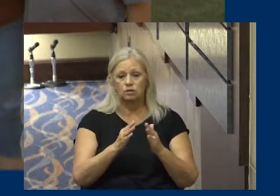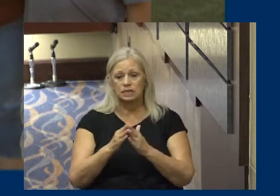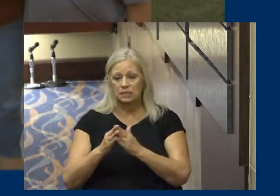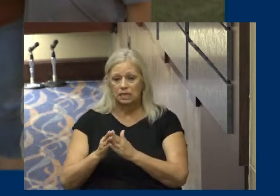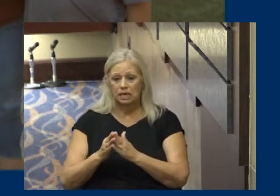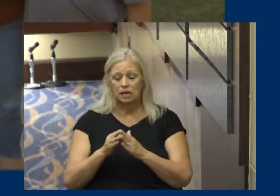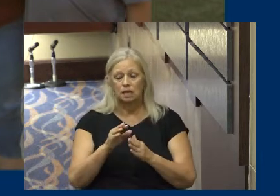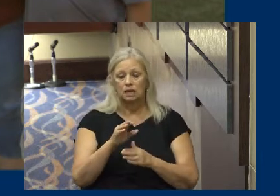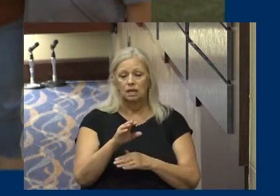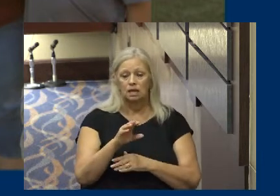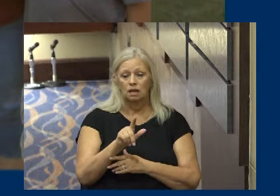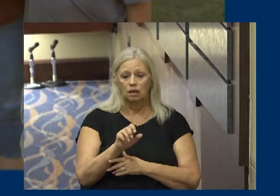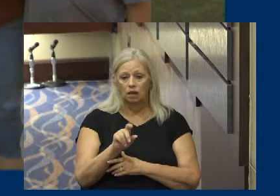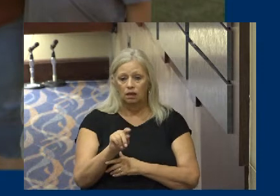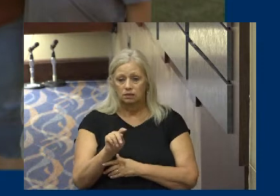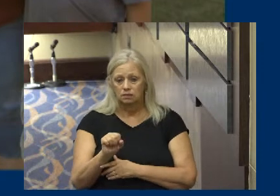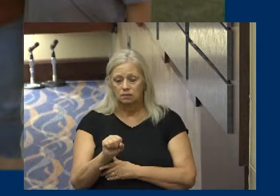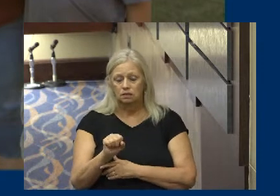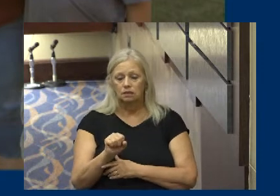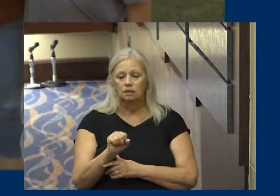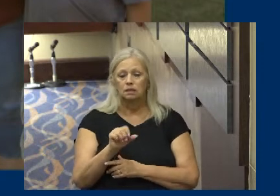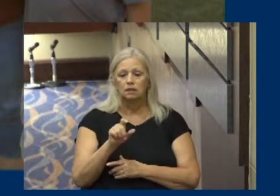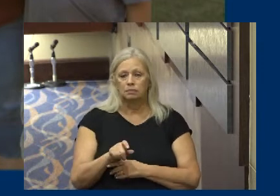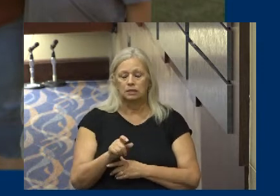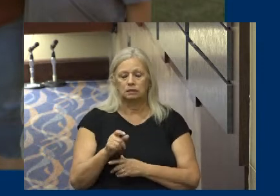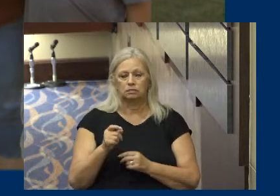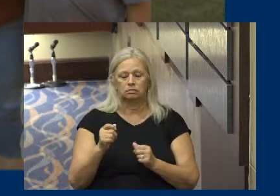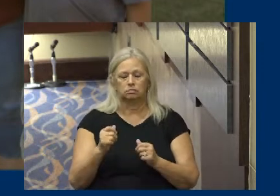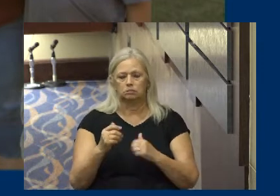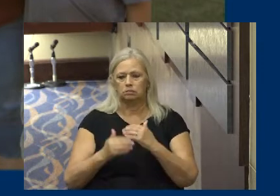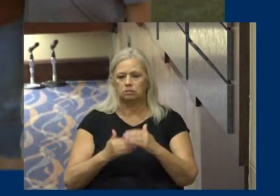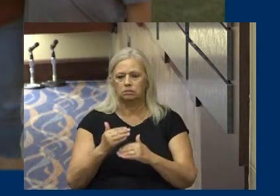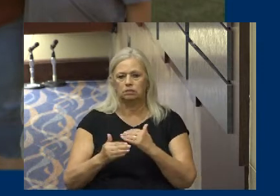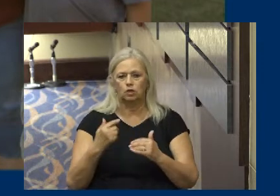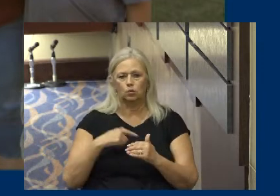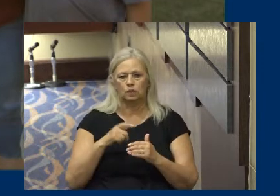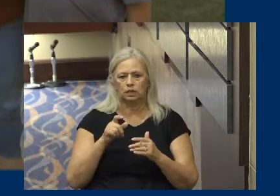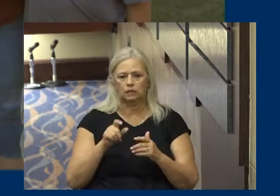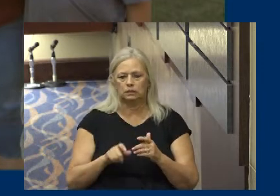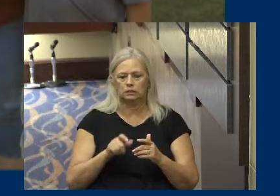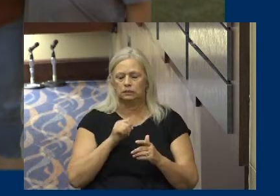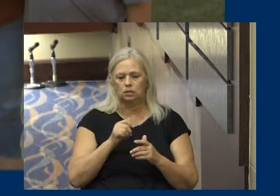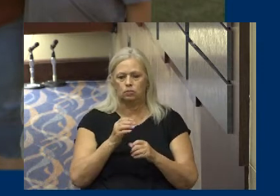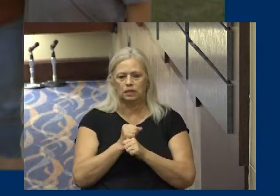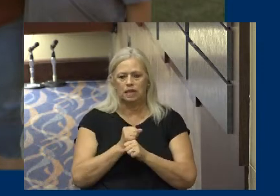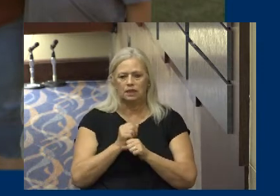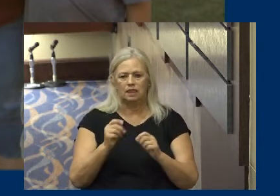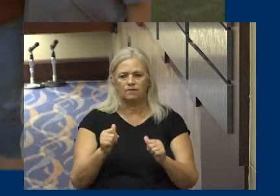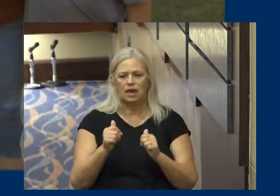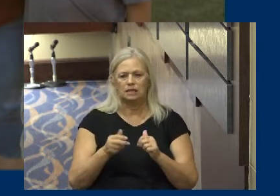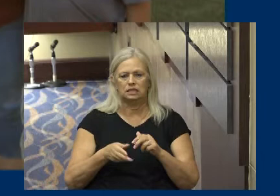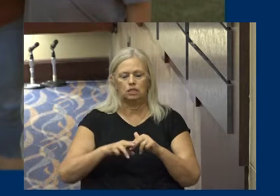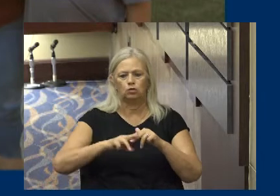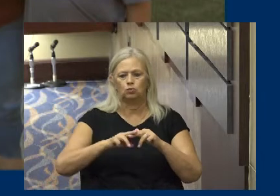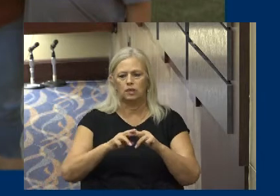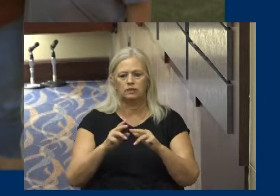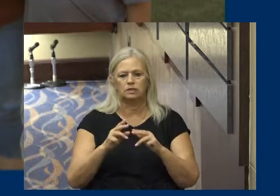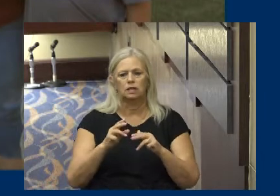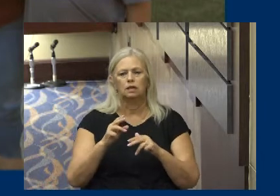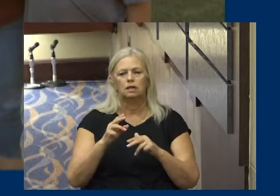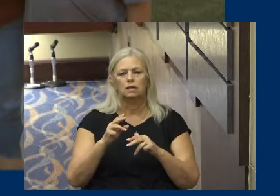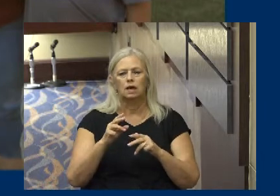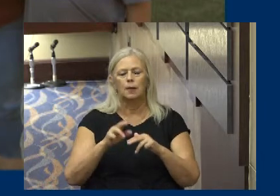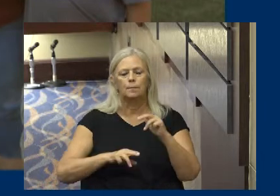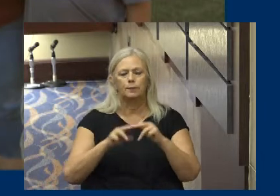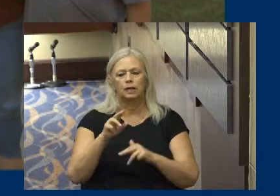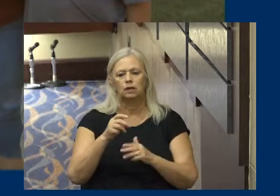must be expedited so that we don't experience the vast increase in building costs. And then increased subsidies